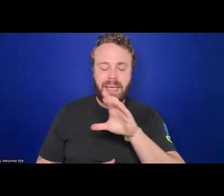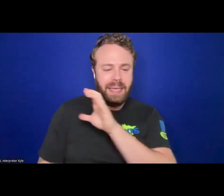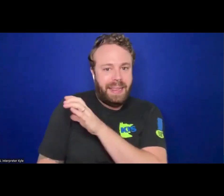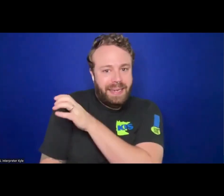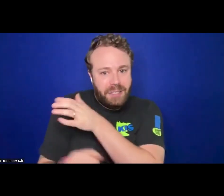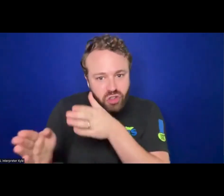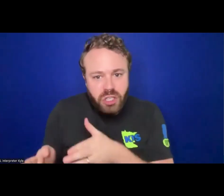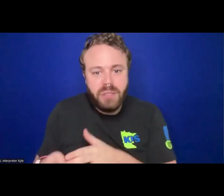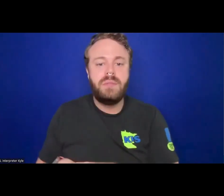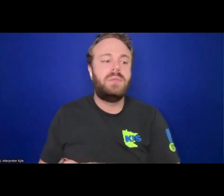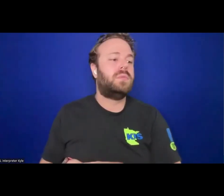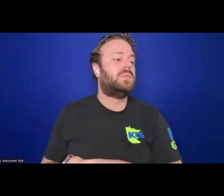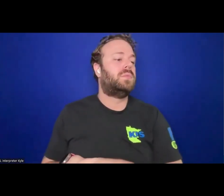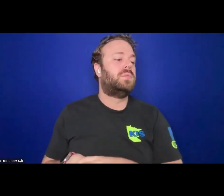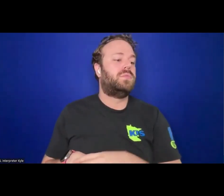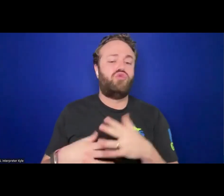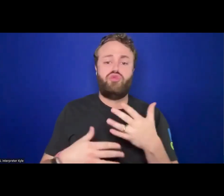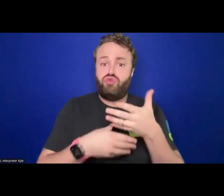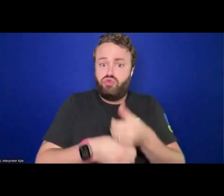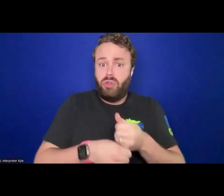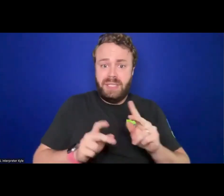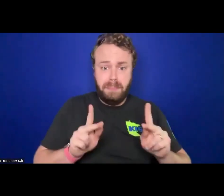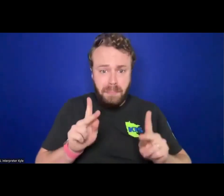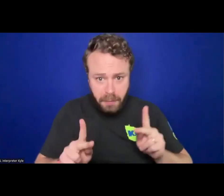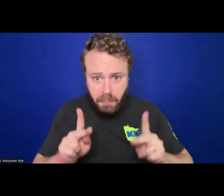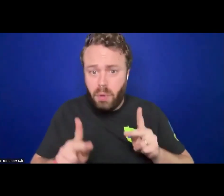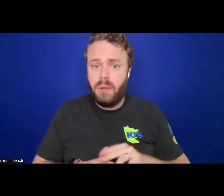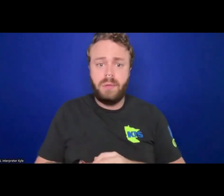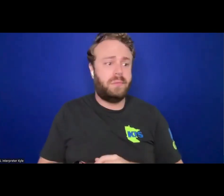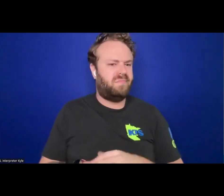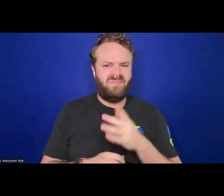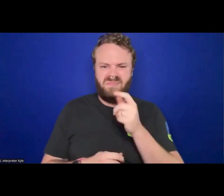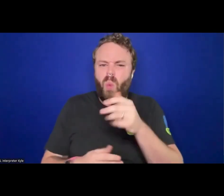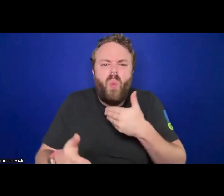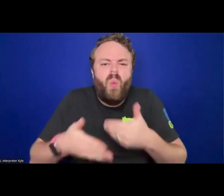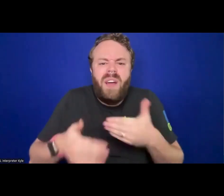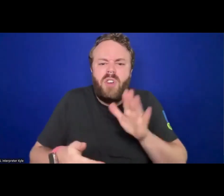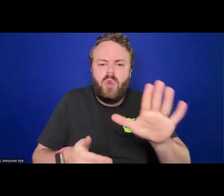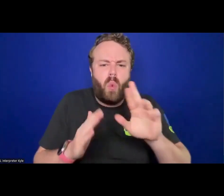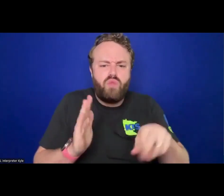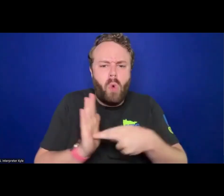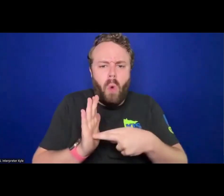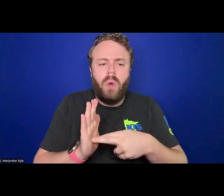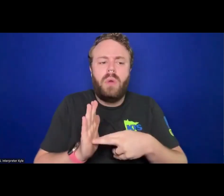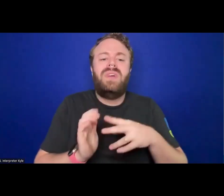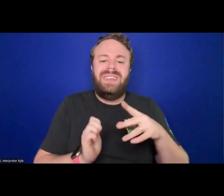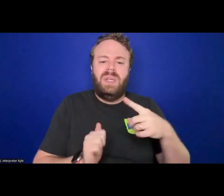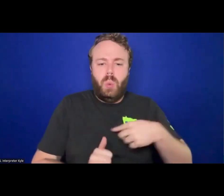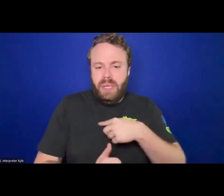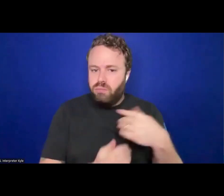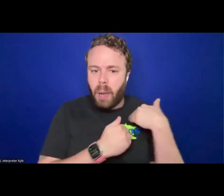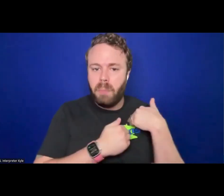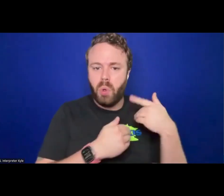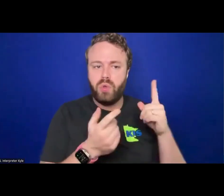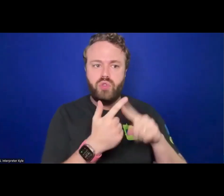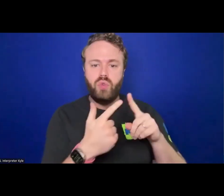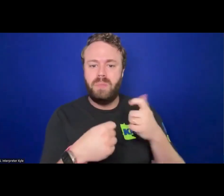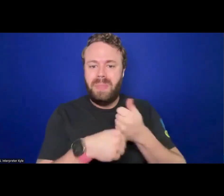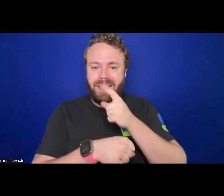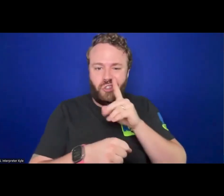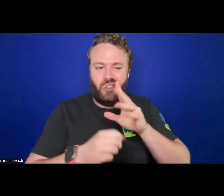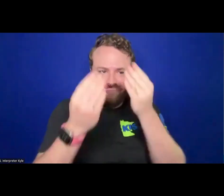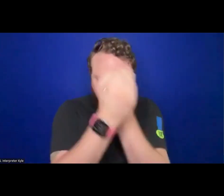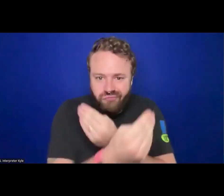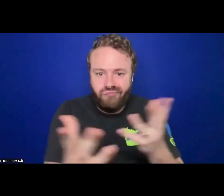trusted messengers, as whoever you may be that need to fill the gap. I wasn't able to put together slides because